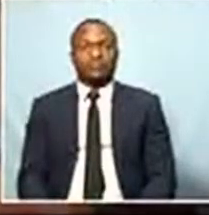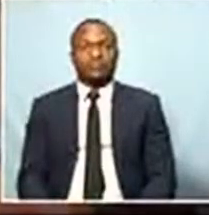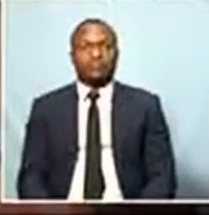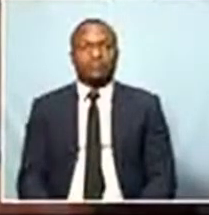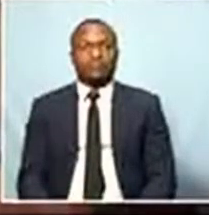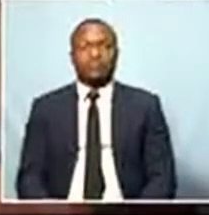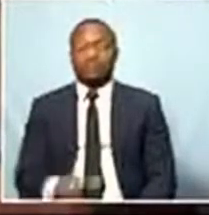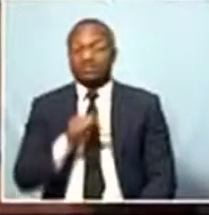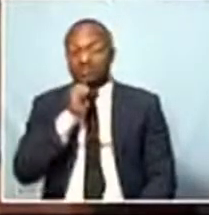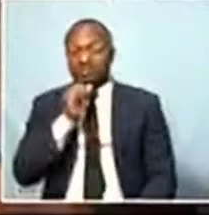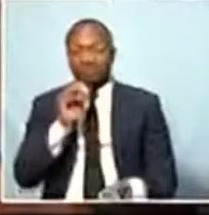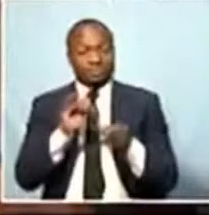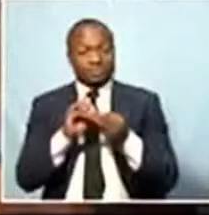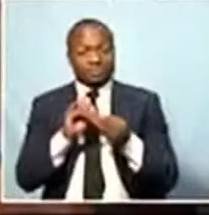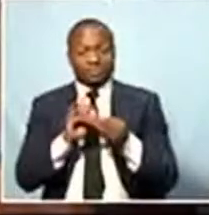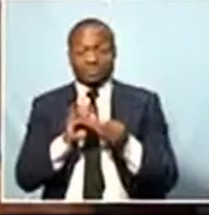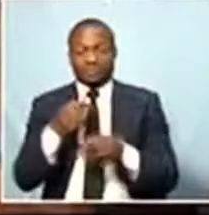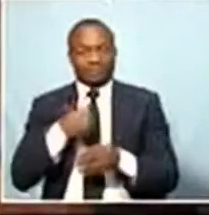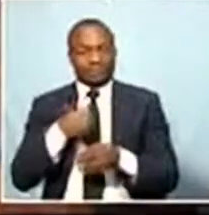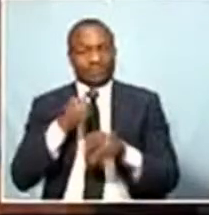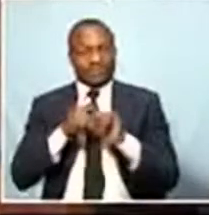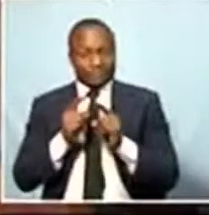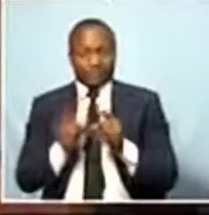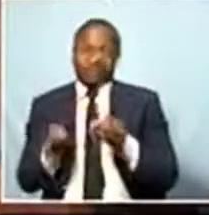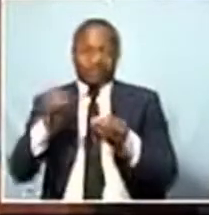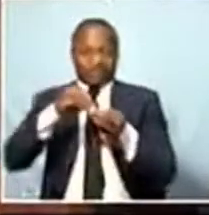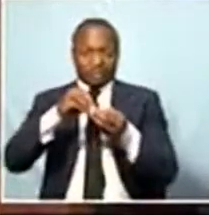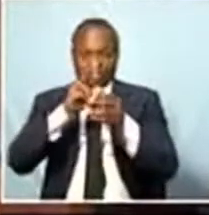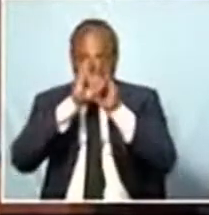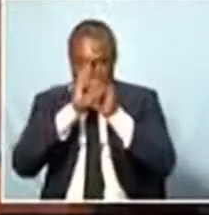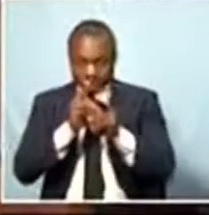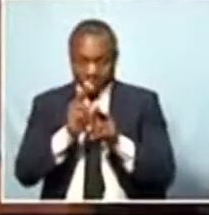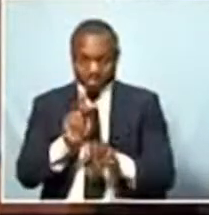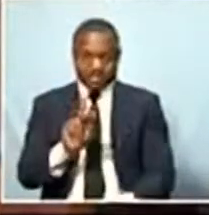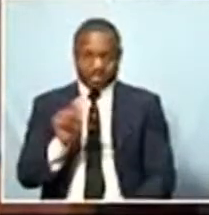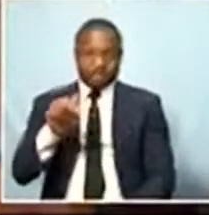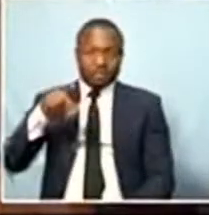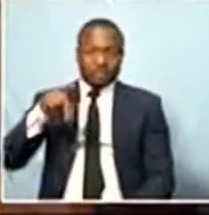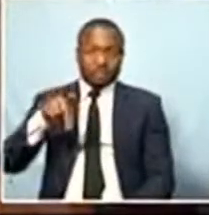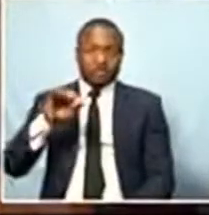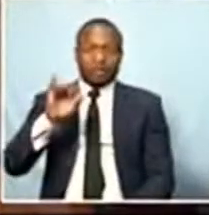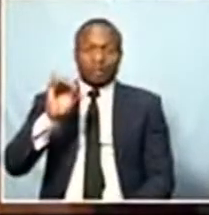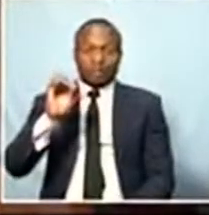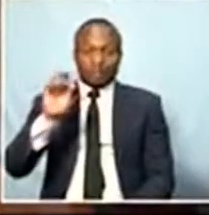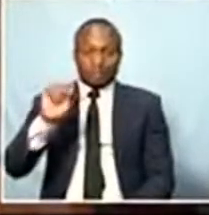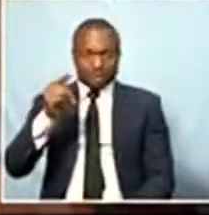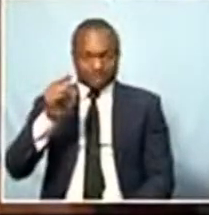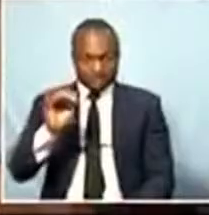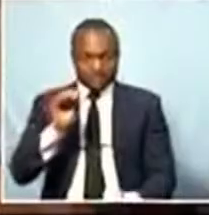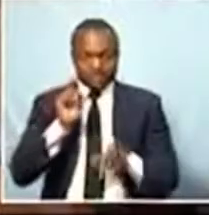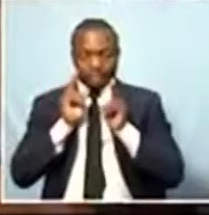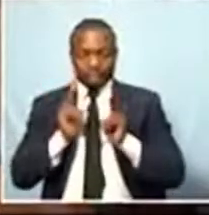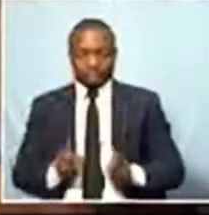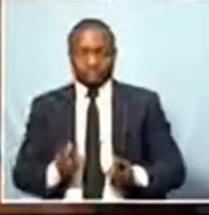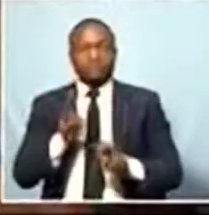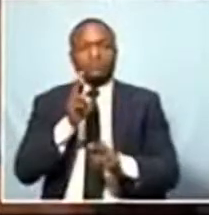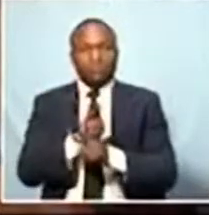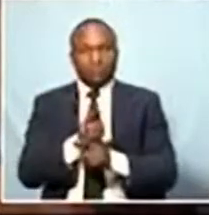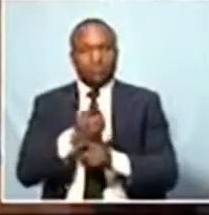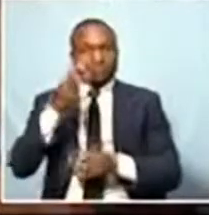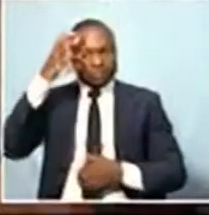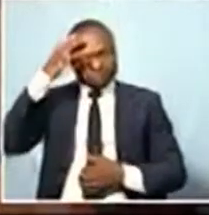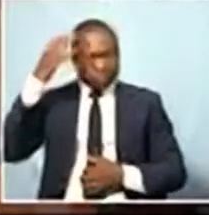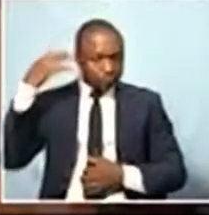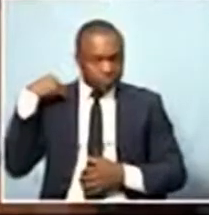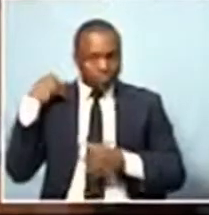Not so much from me, Chair. I just want to write on Honorable Kampyongo and Honorable Mapani's human rights to our officers.